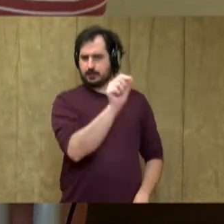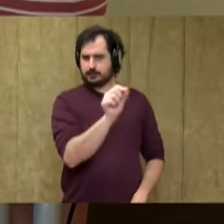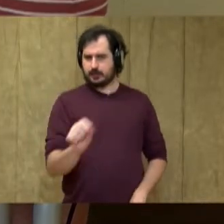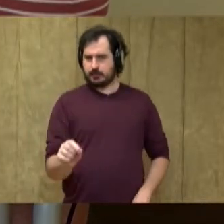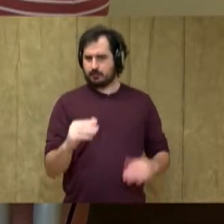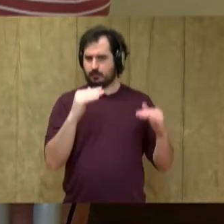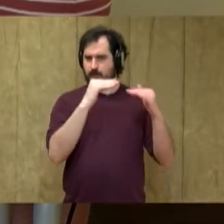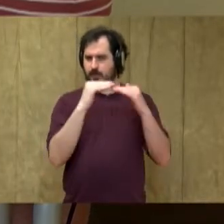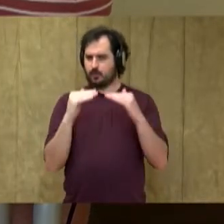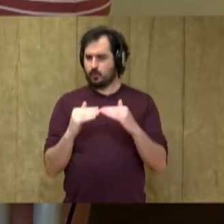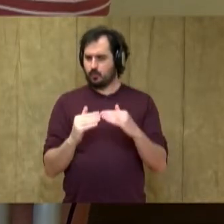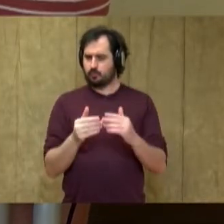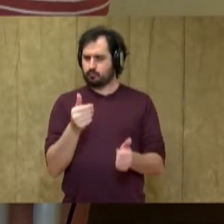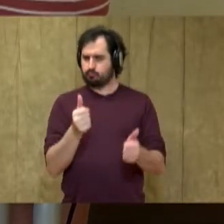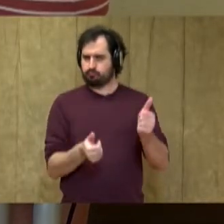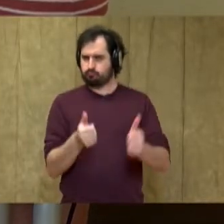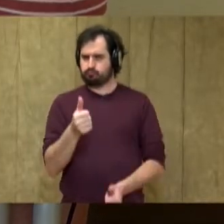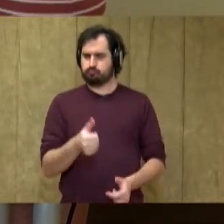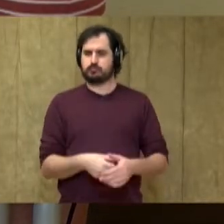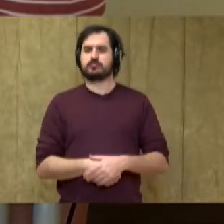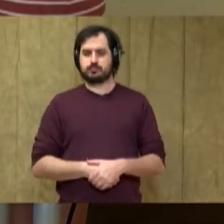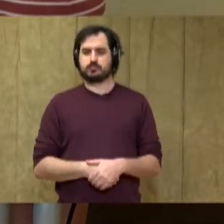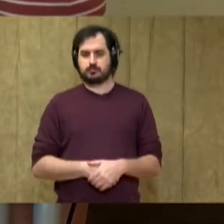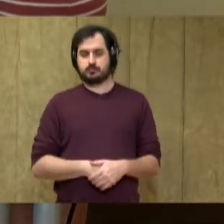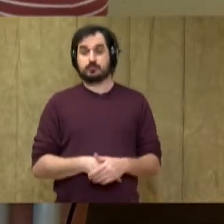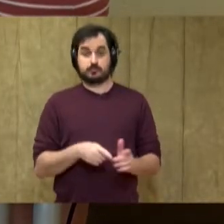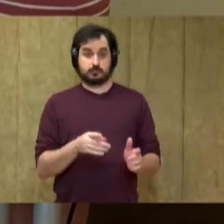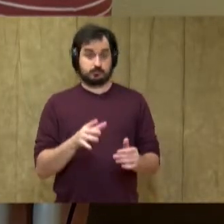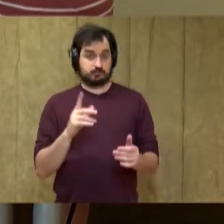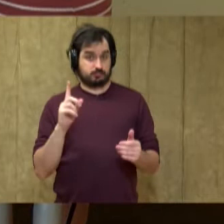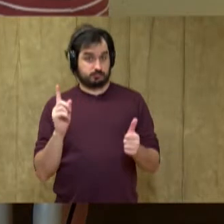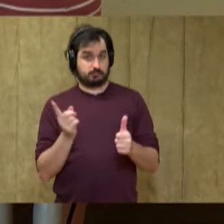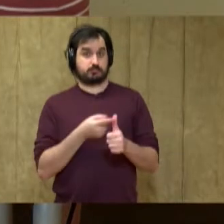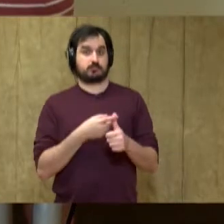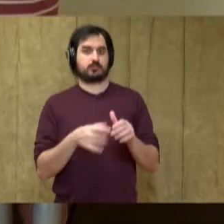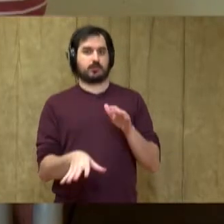find out. Can you find 50/100ths on the number line?